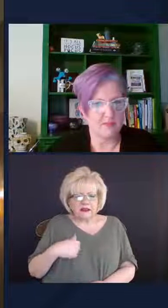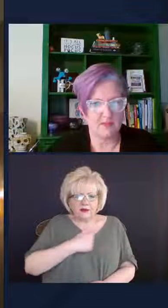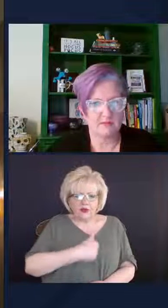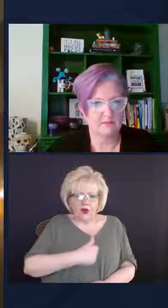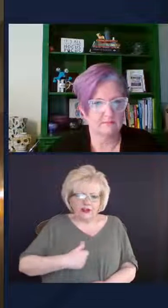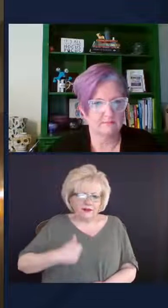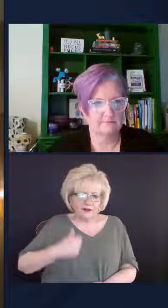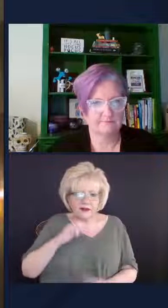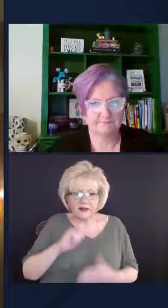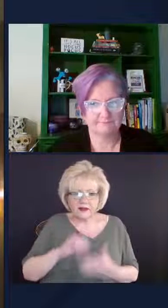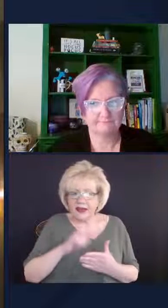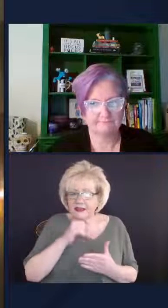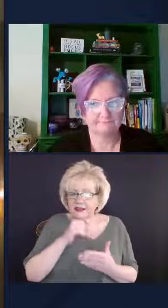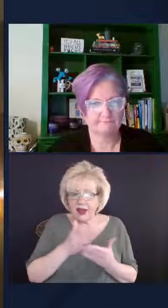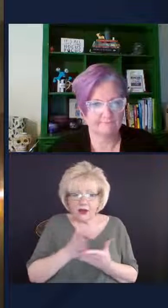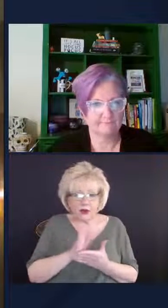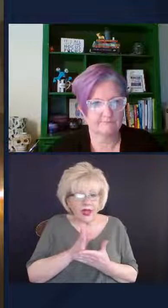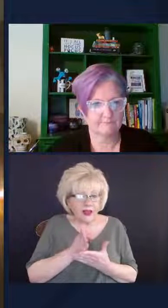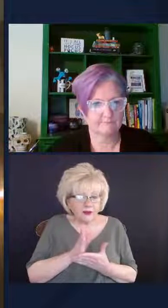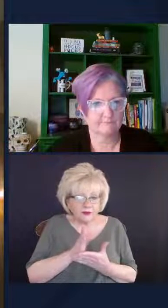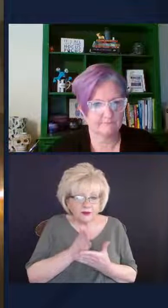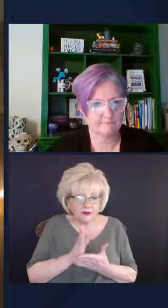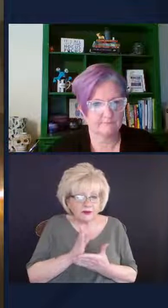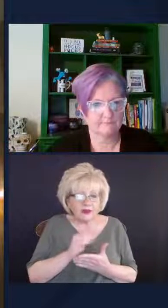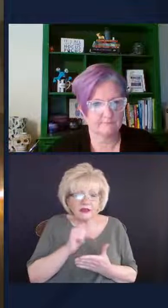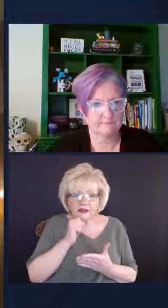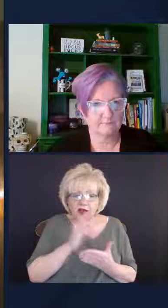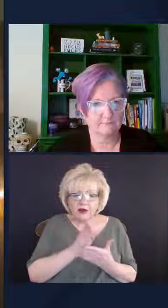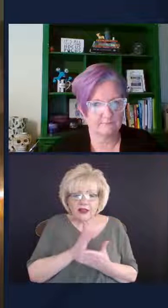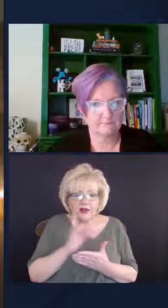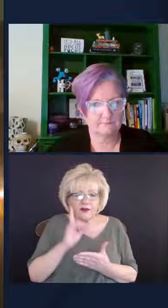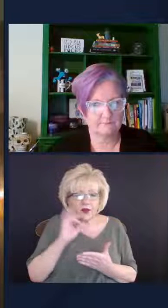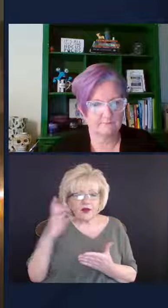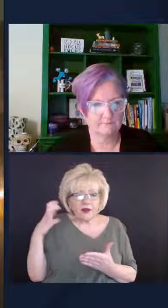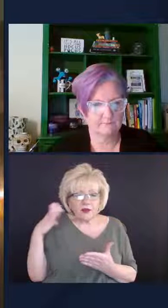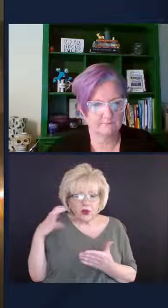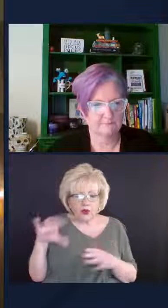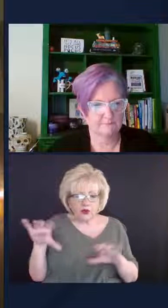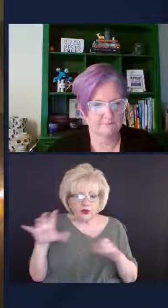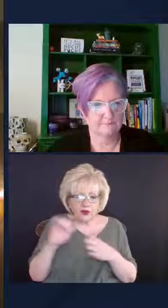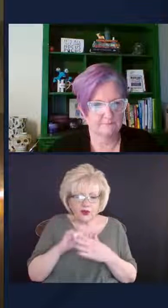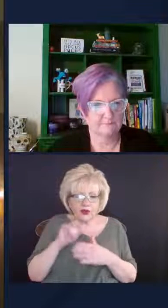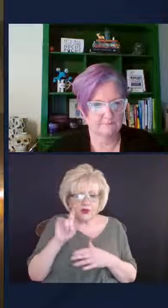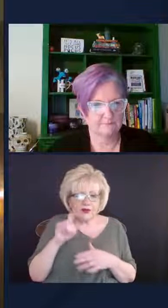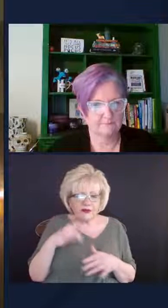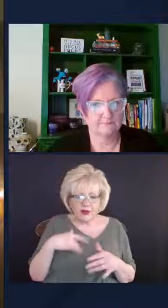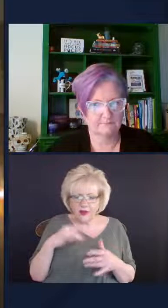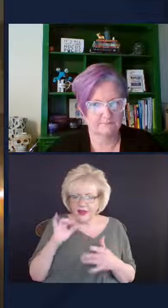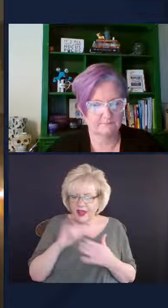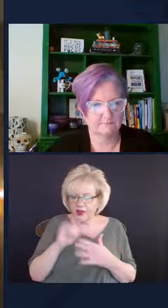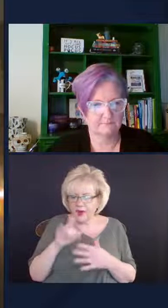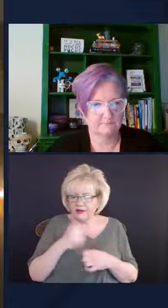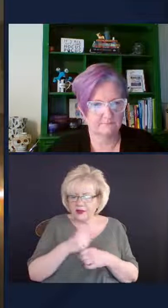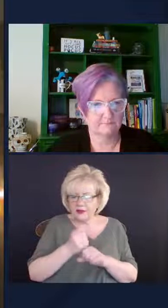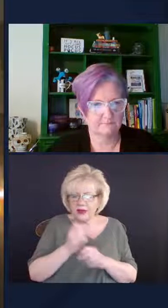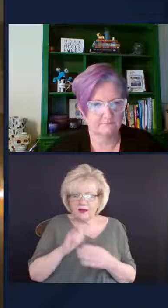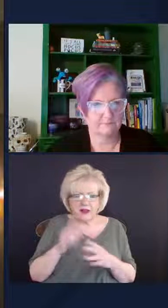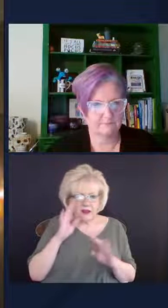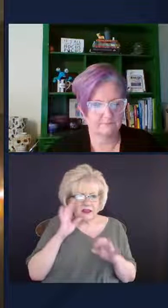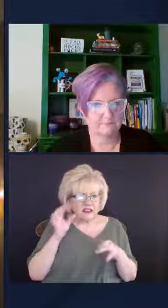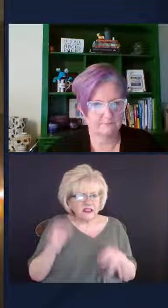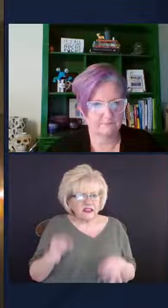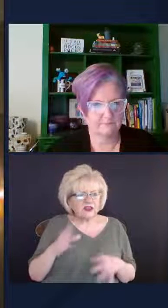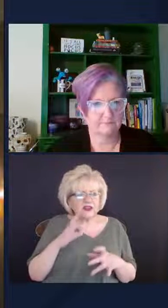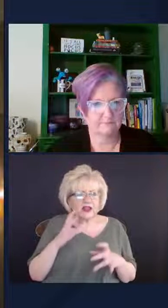That's not okay. That's not okay. That it's not okay for an employer to do that to you. It's not okay for you to feel like you have to make that decision and feel like you